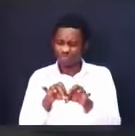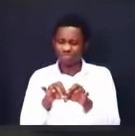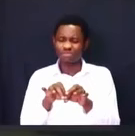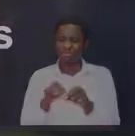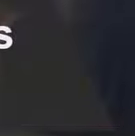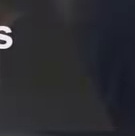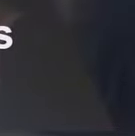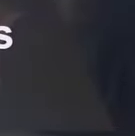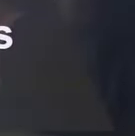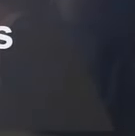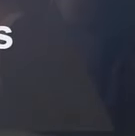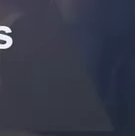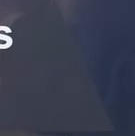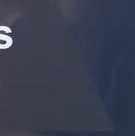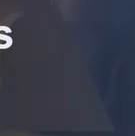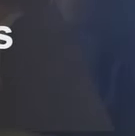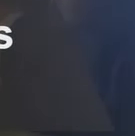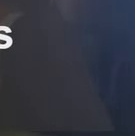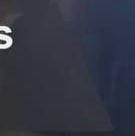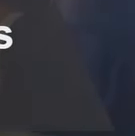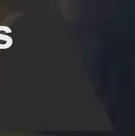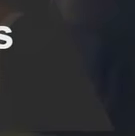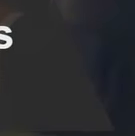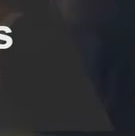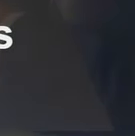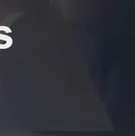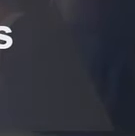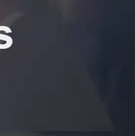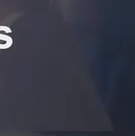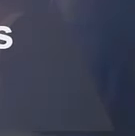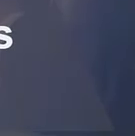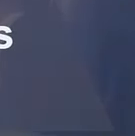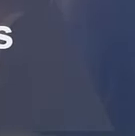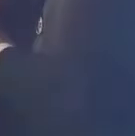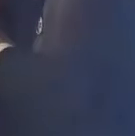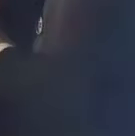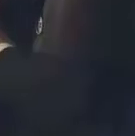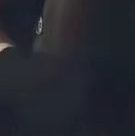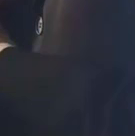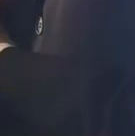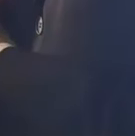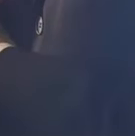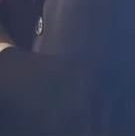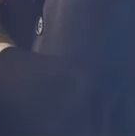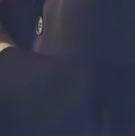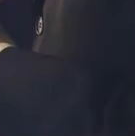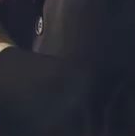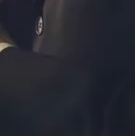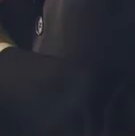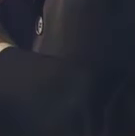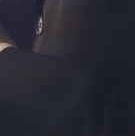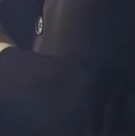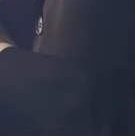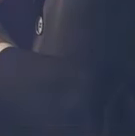se asem pa na nkasa. The sermon is anointed. Asemno was running because the man is anointed. If we said